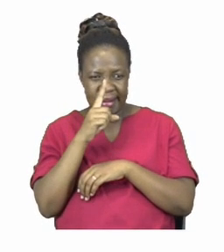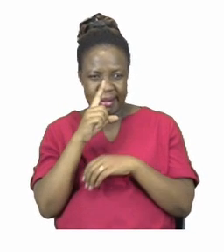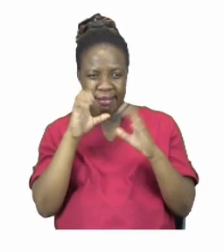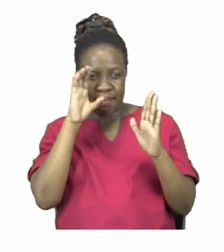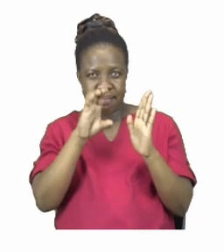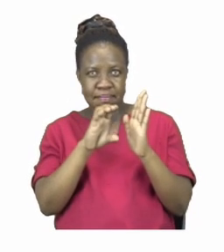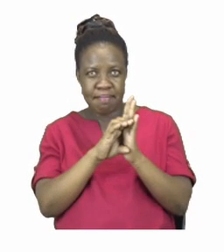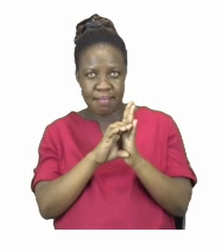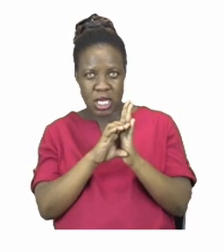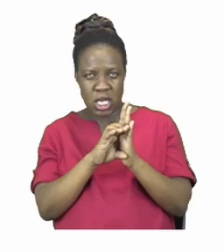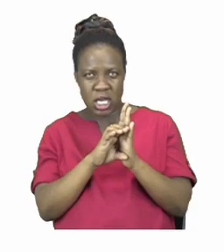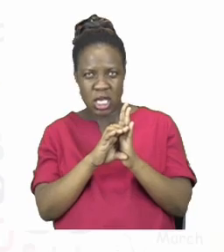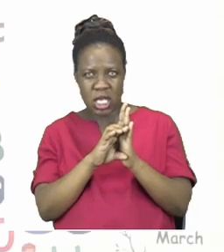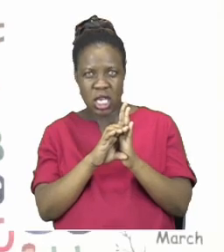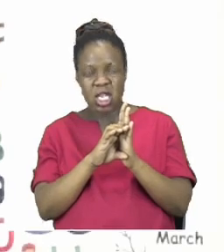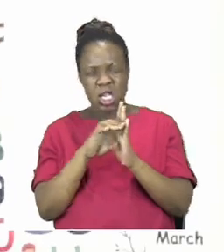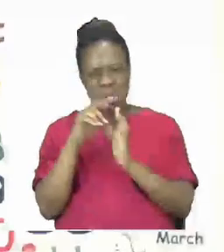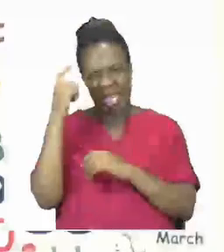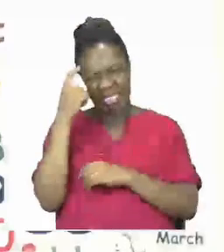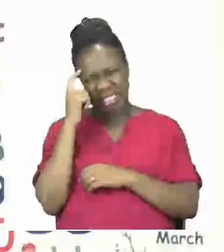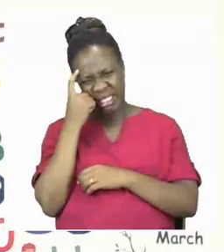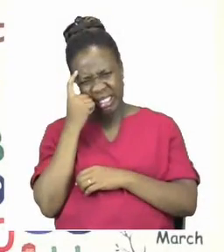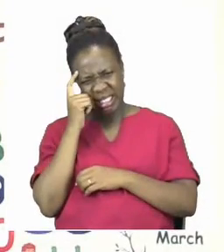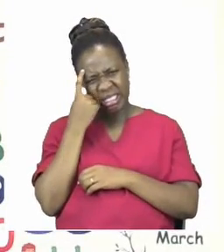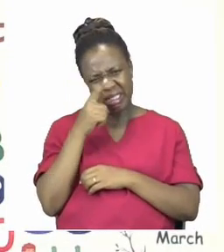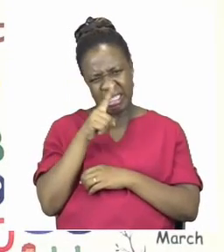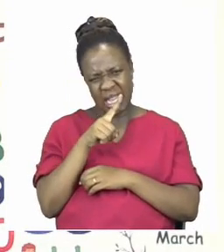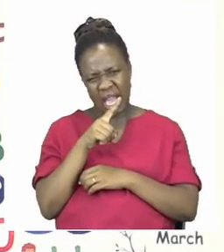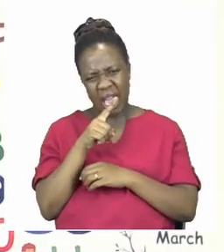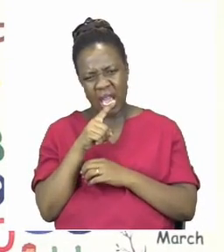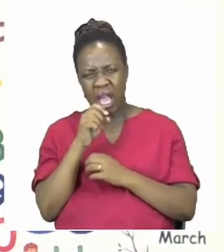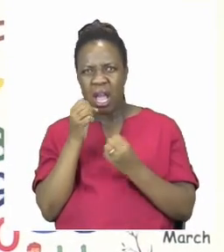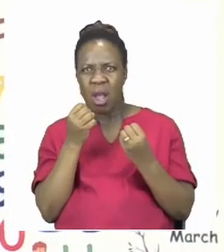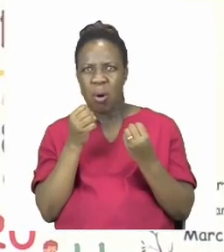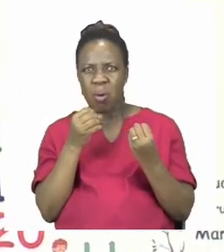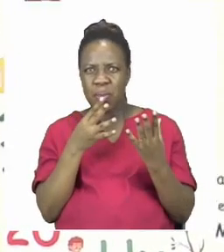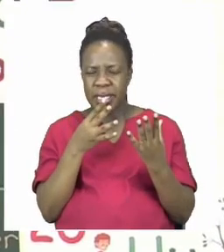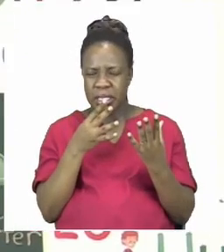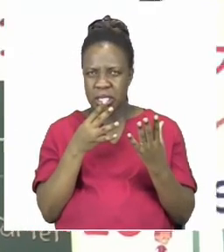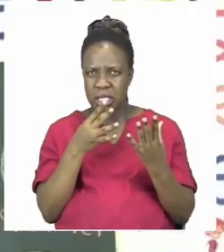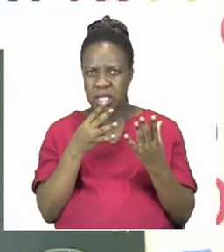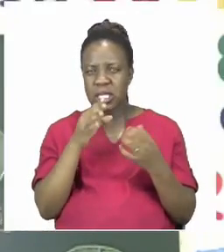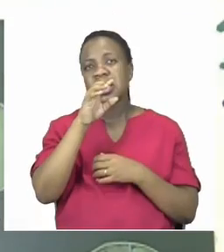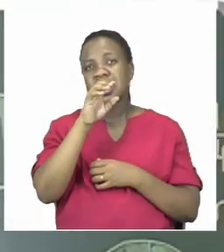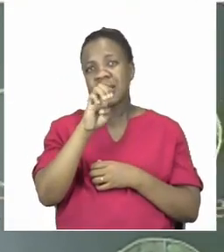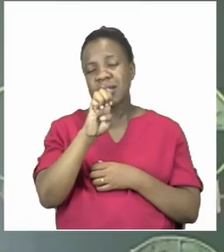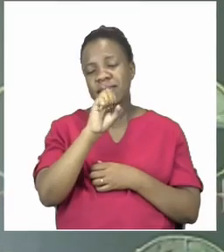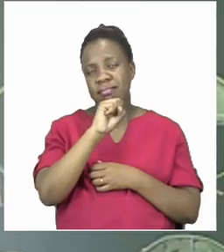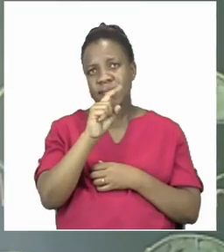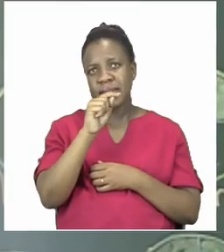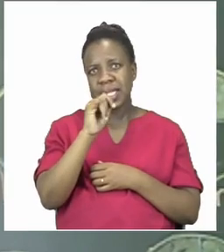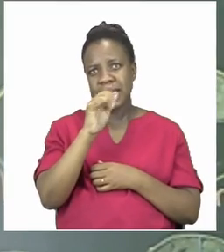board. Now, when we say estimate, we are saying to estimate means to guess